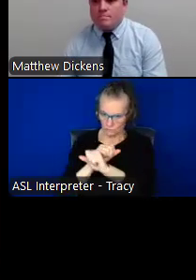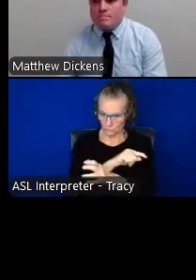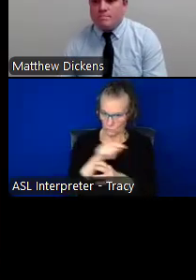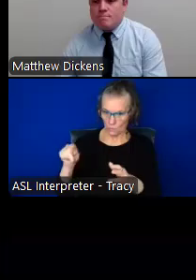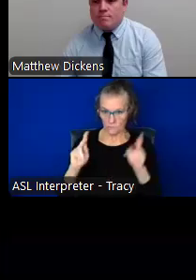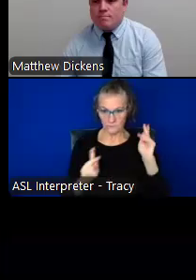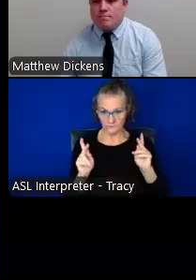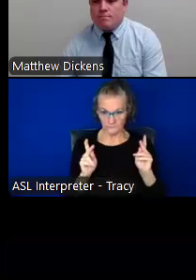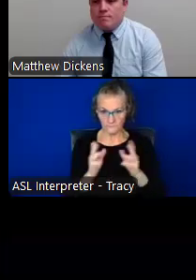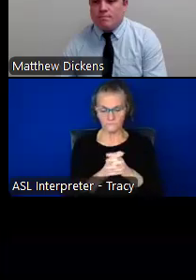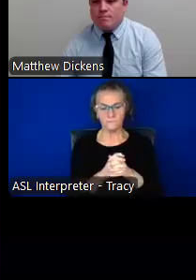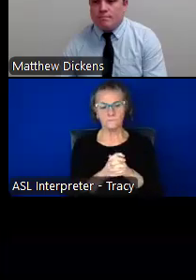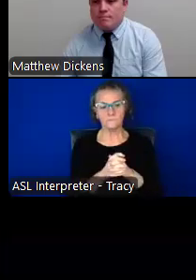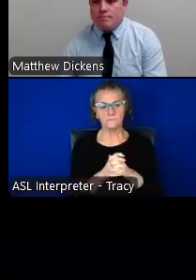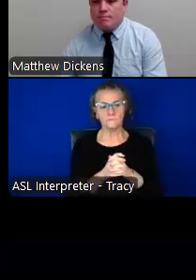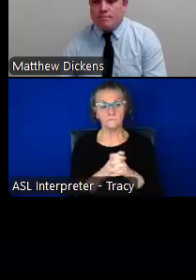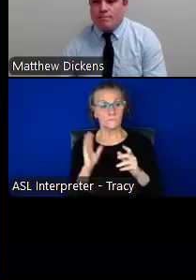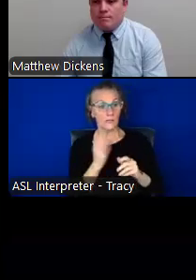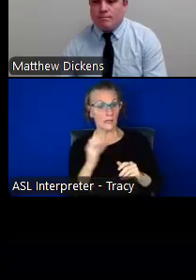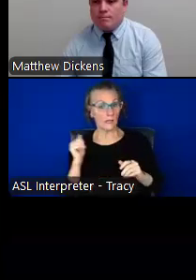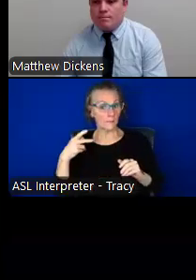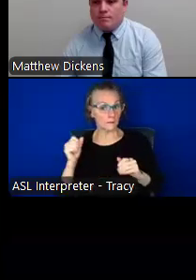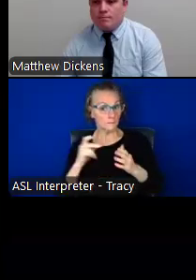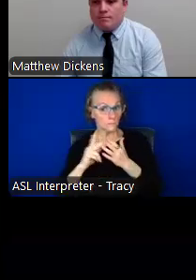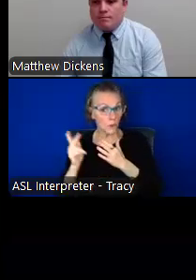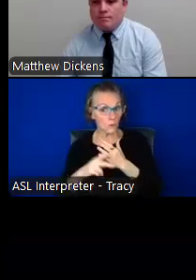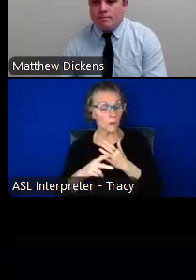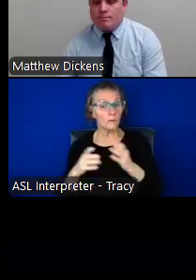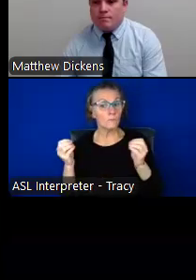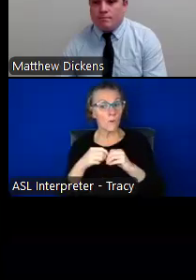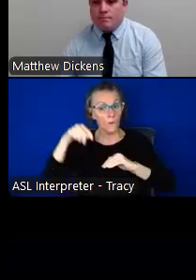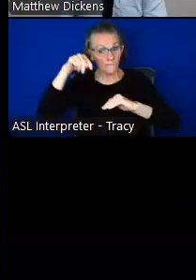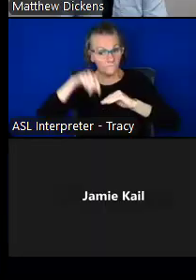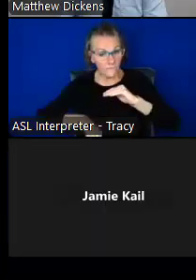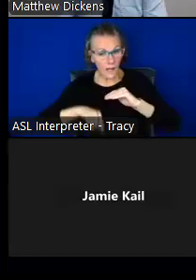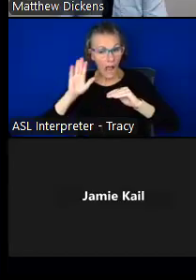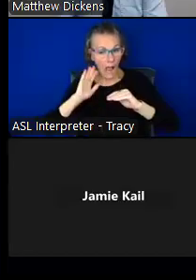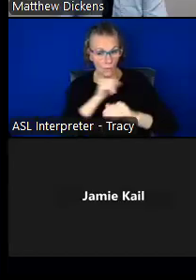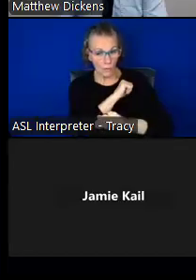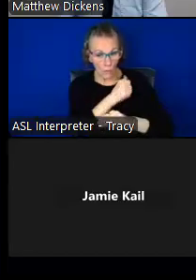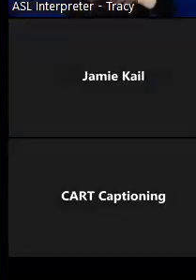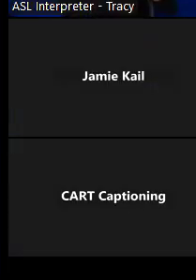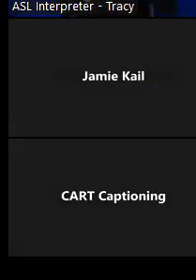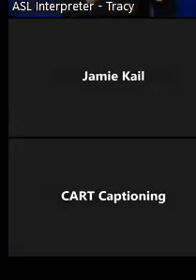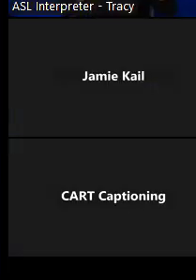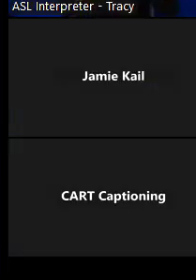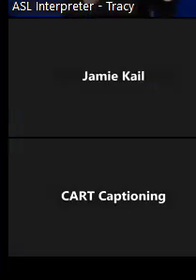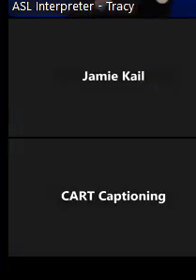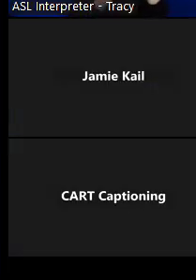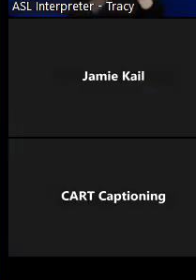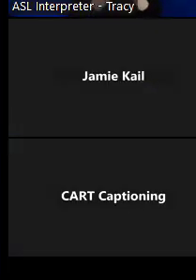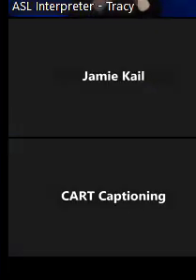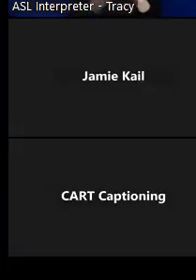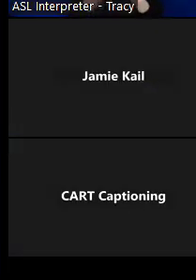individuals. Our APS program further defines our ability to investigate and provide services in the